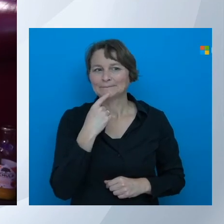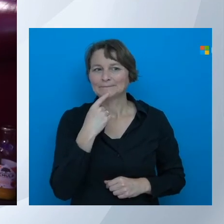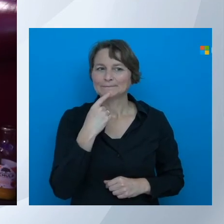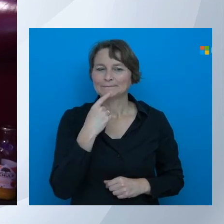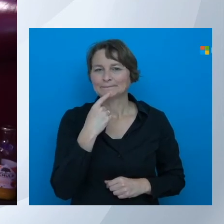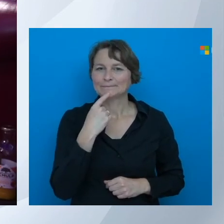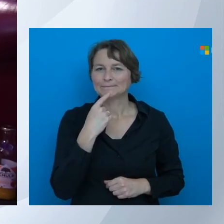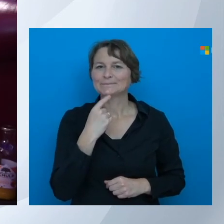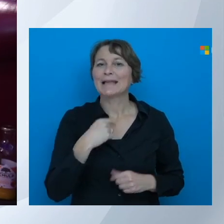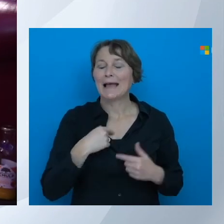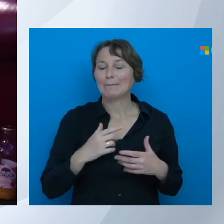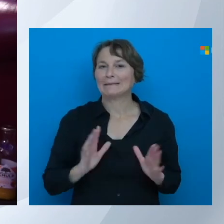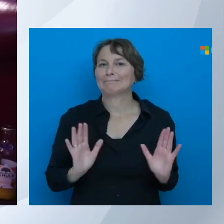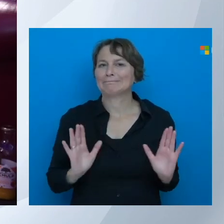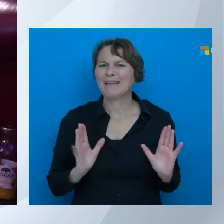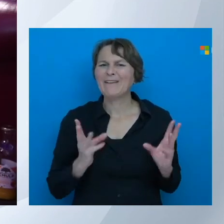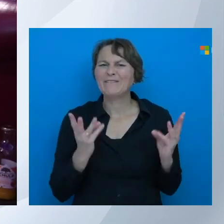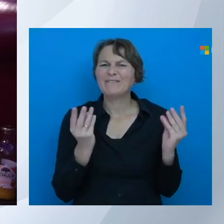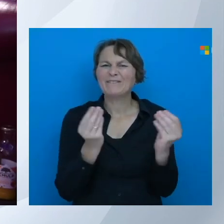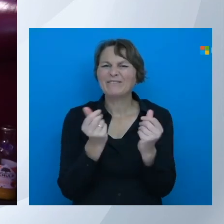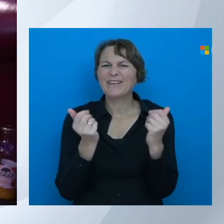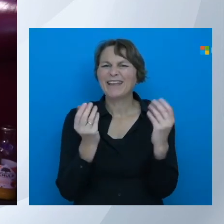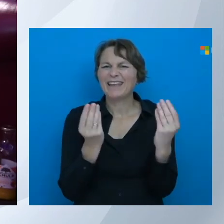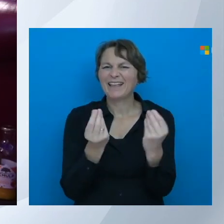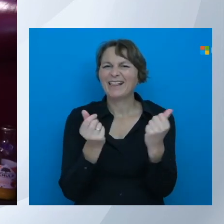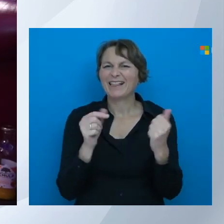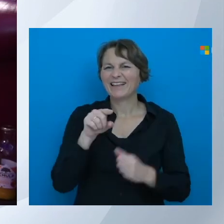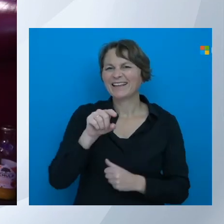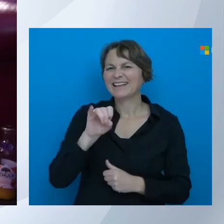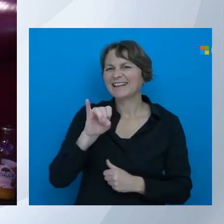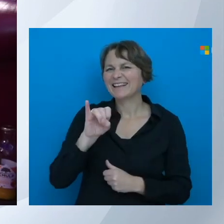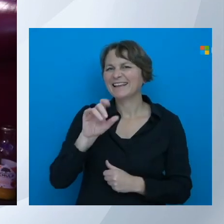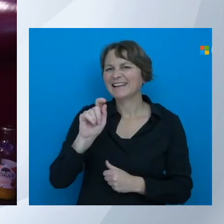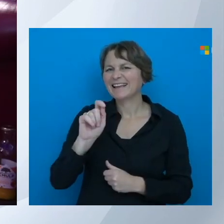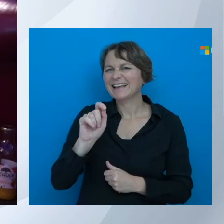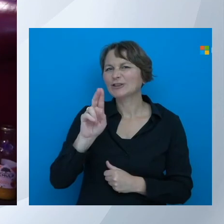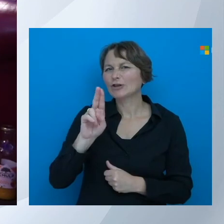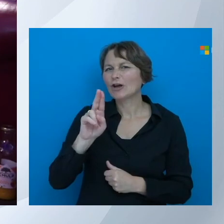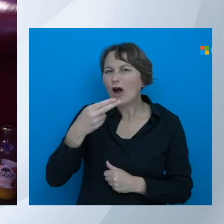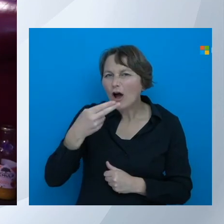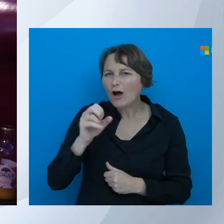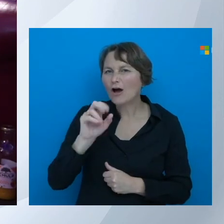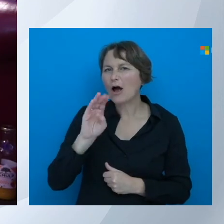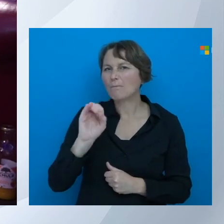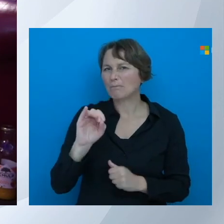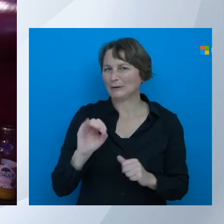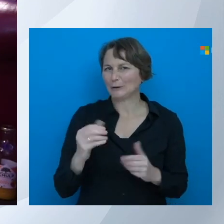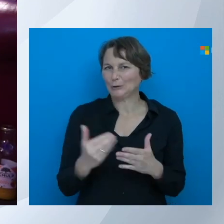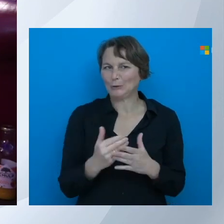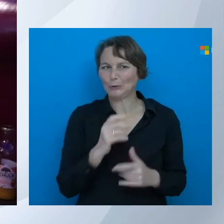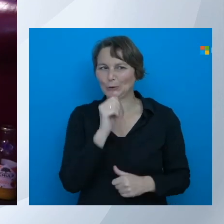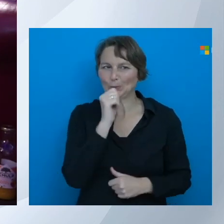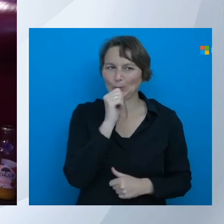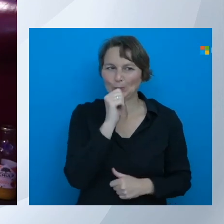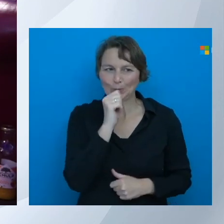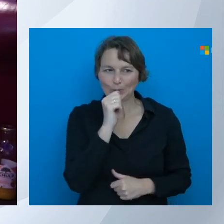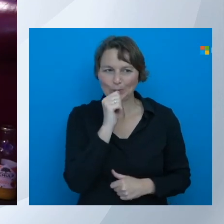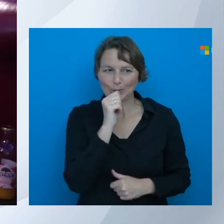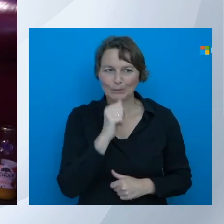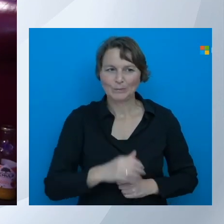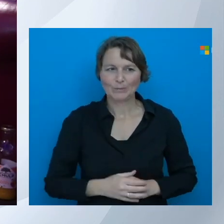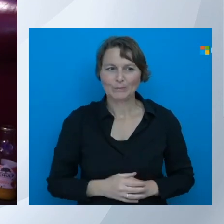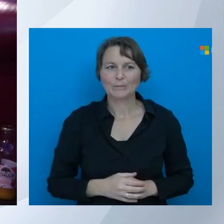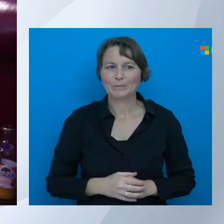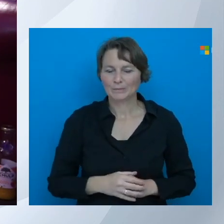still feel like a GitHub noob. So I still struggle with pull requests and all